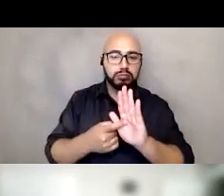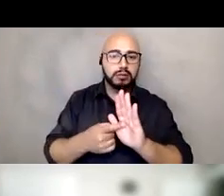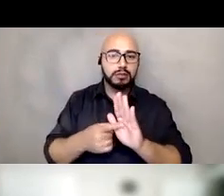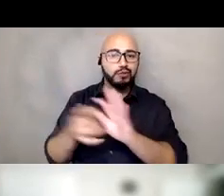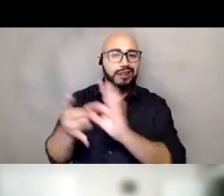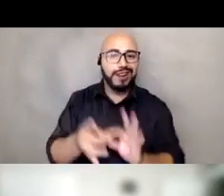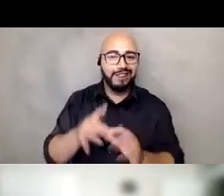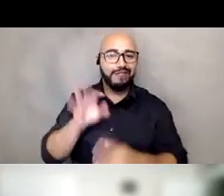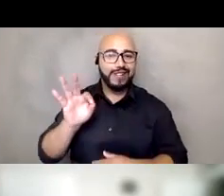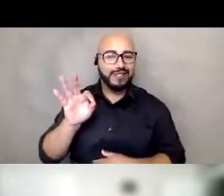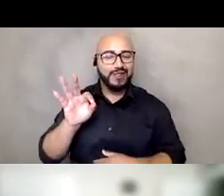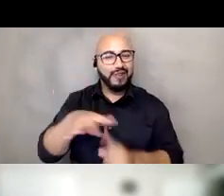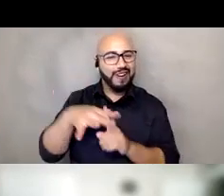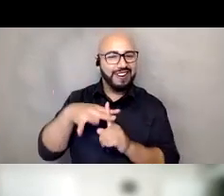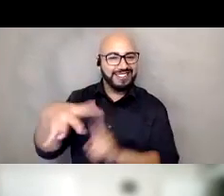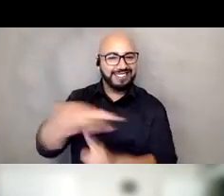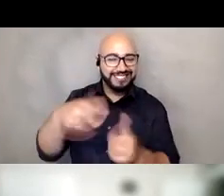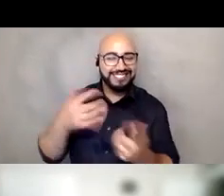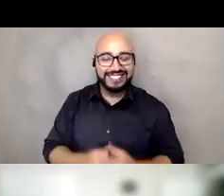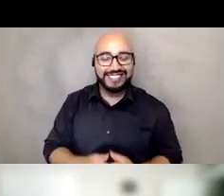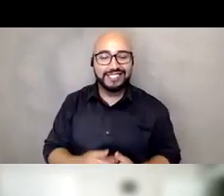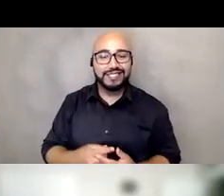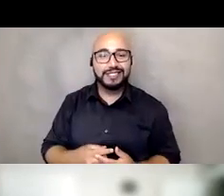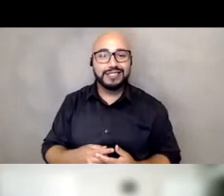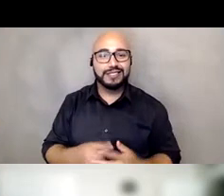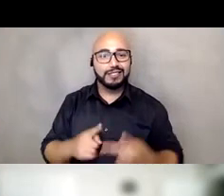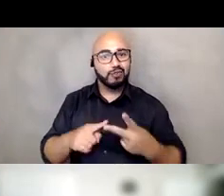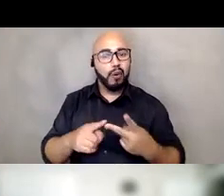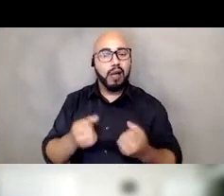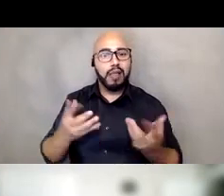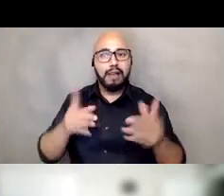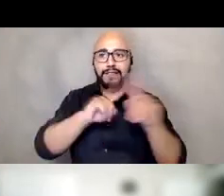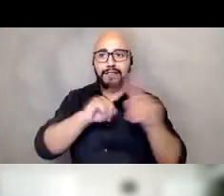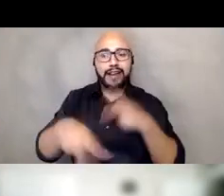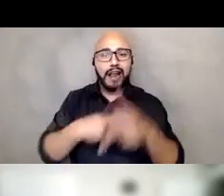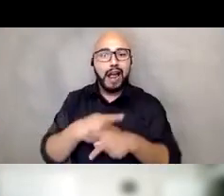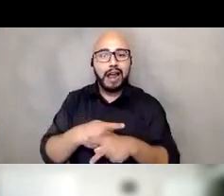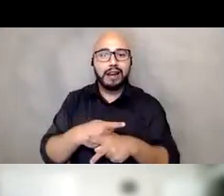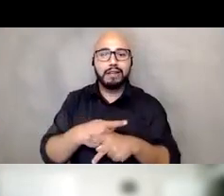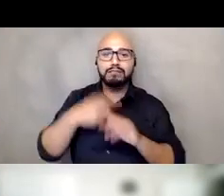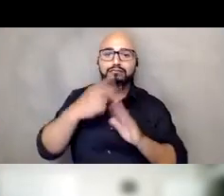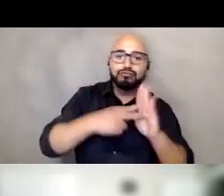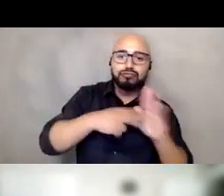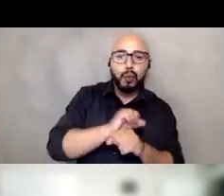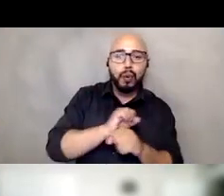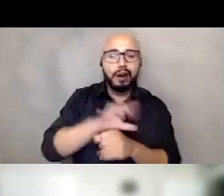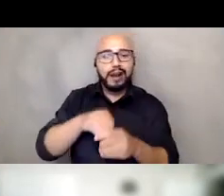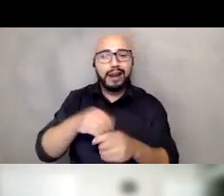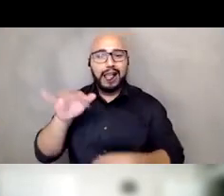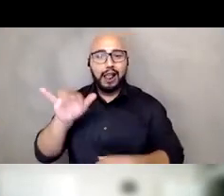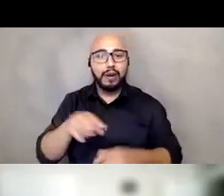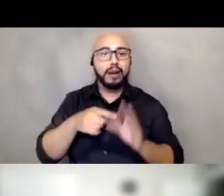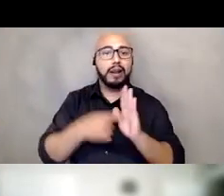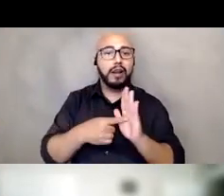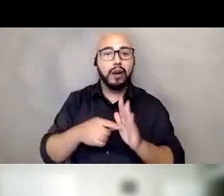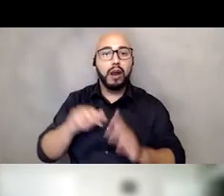Fresno context. So we'll have lots of different kinds of works in the gallery, including some